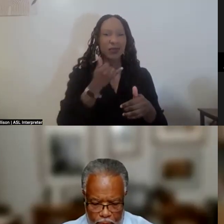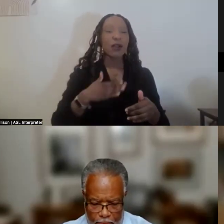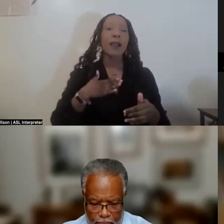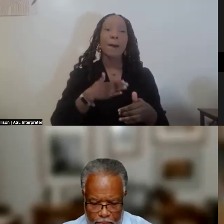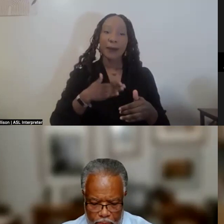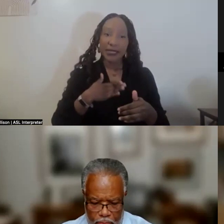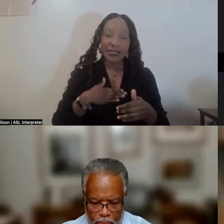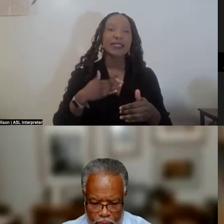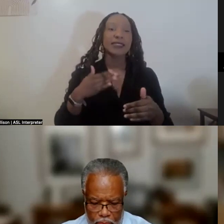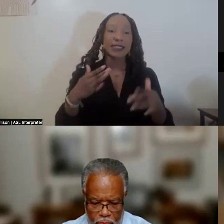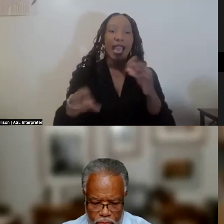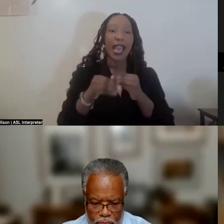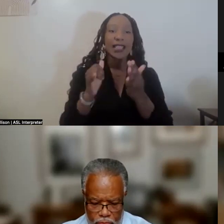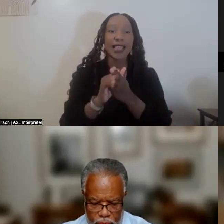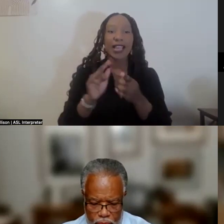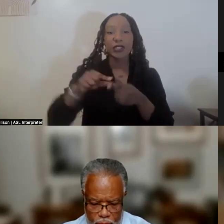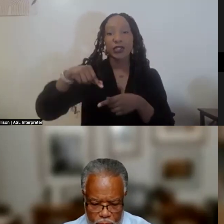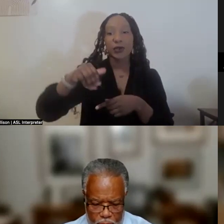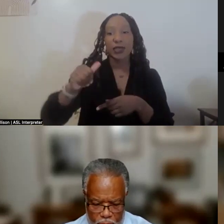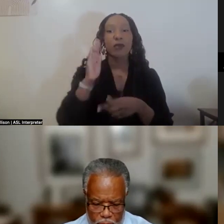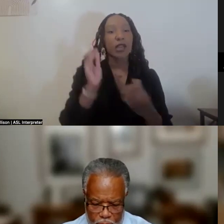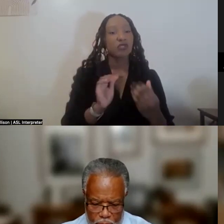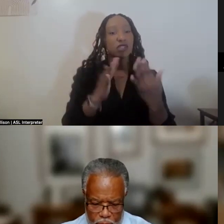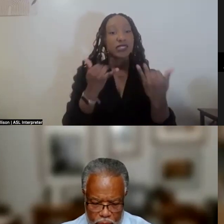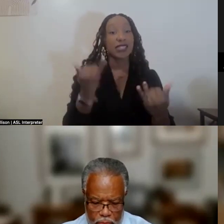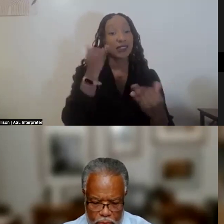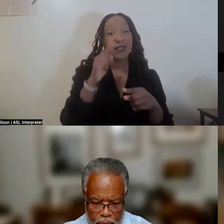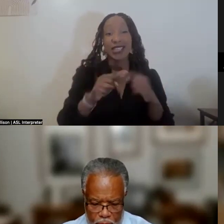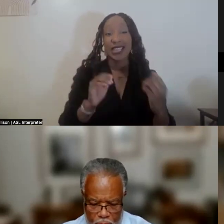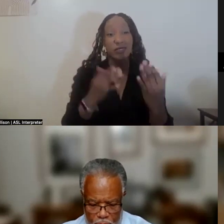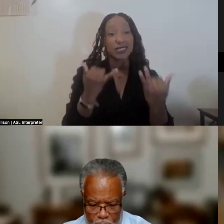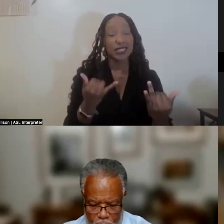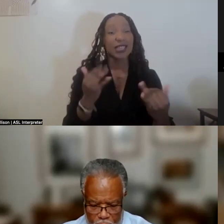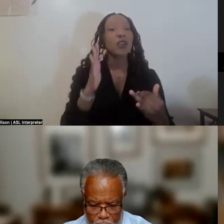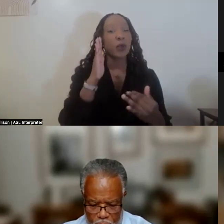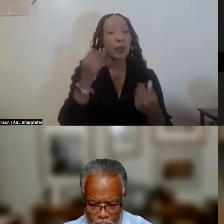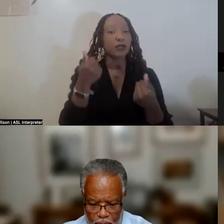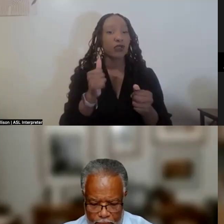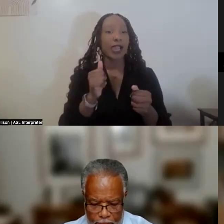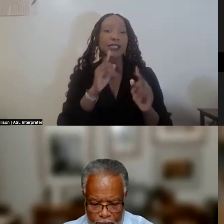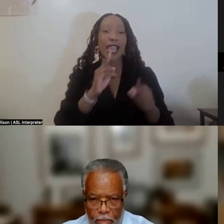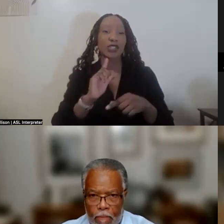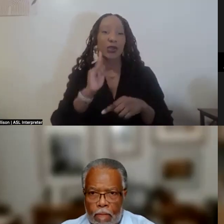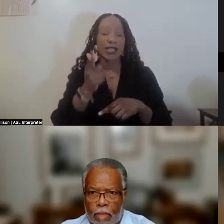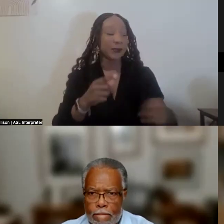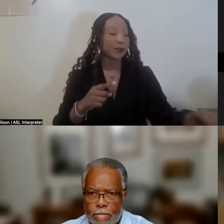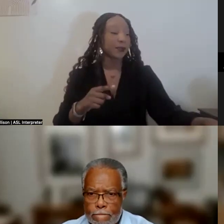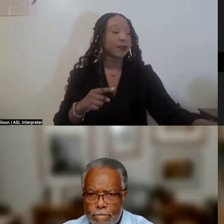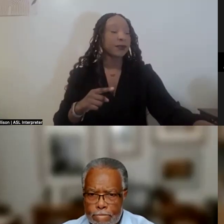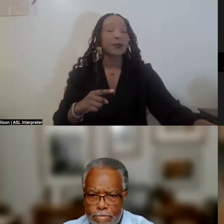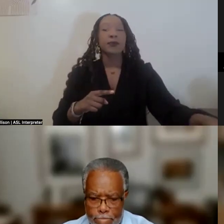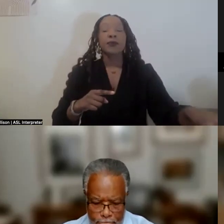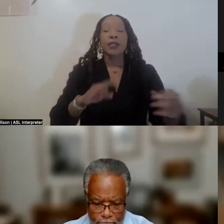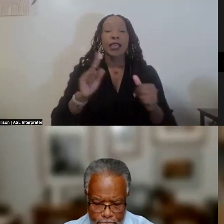can address today. And if we can address it today, we'll look to address it after today's conversation. Let me start with the first question that